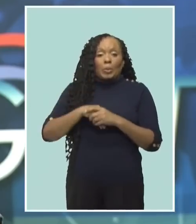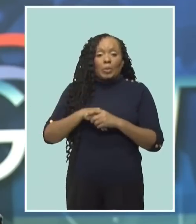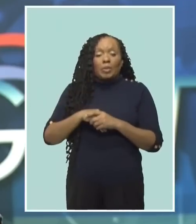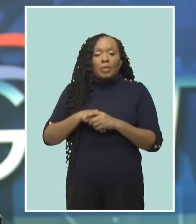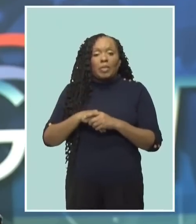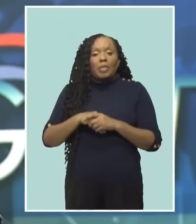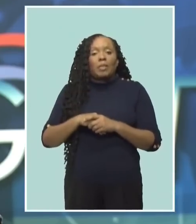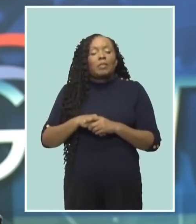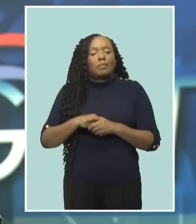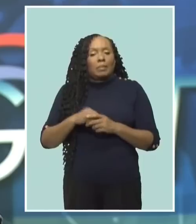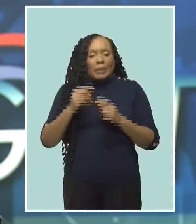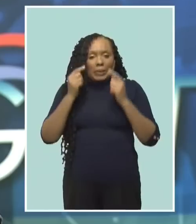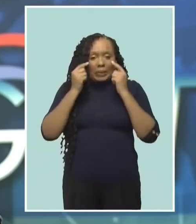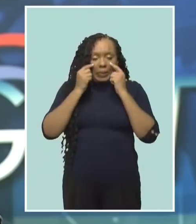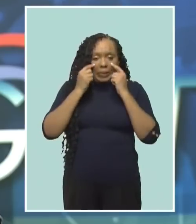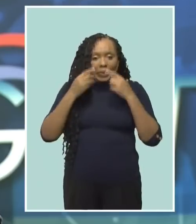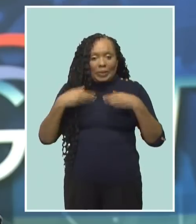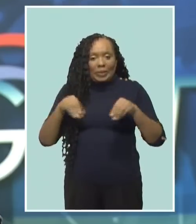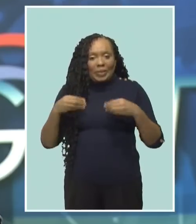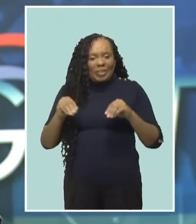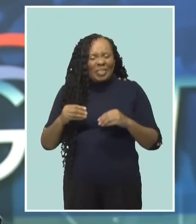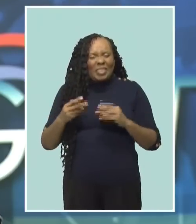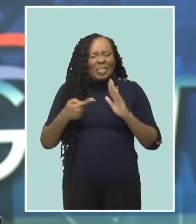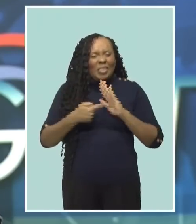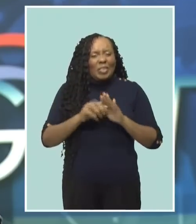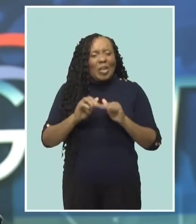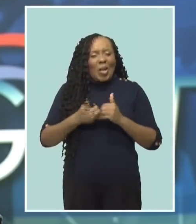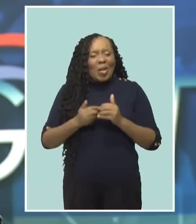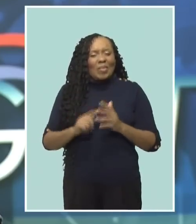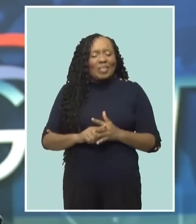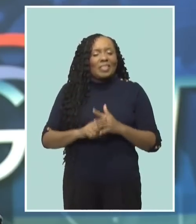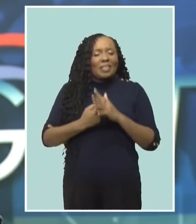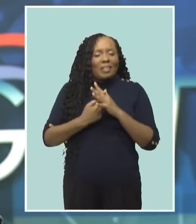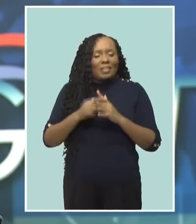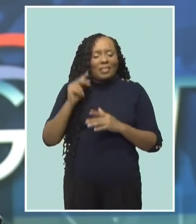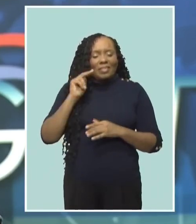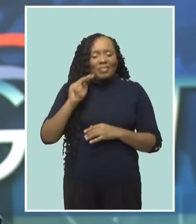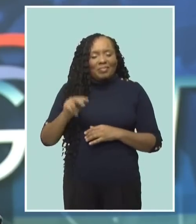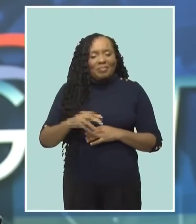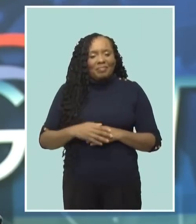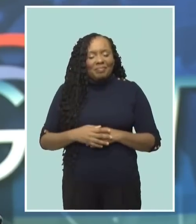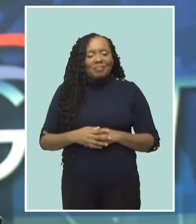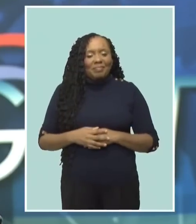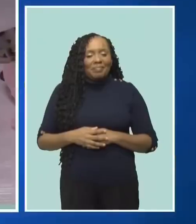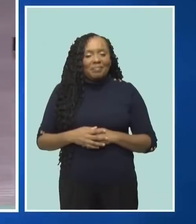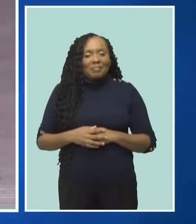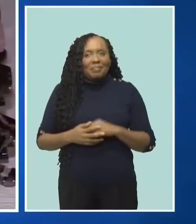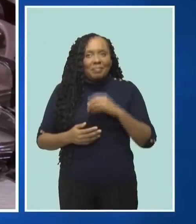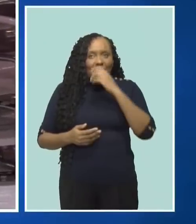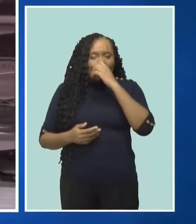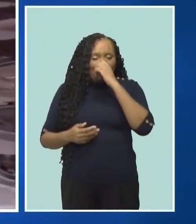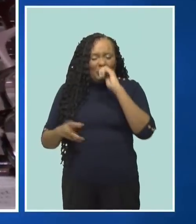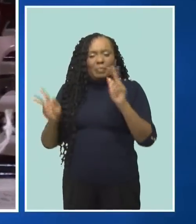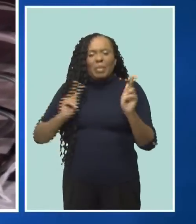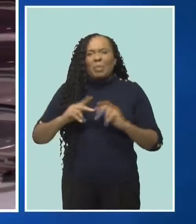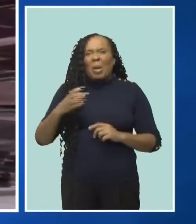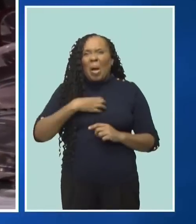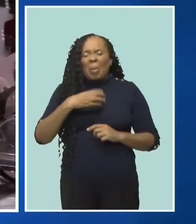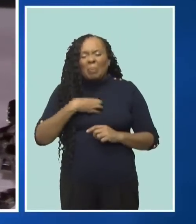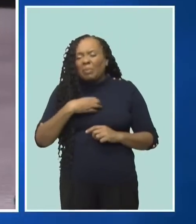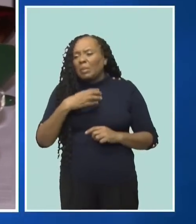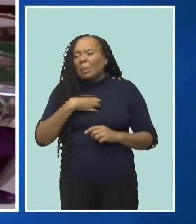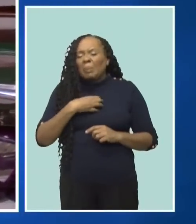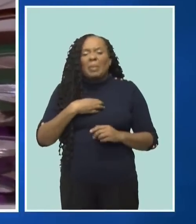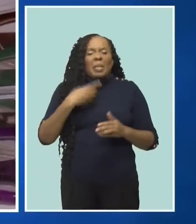She talks to the Business Report about how the company got started. Trevor Thorpe reports. Complaints over the price of glasses